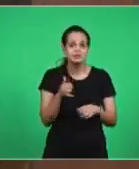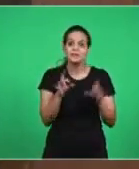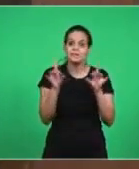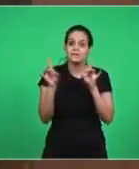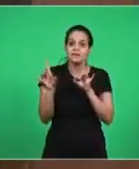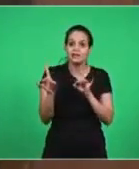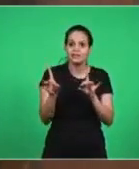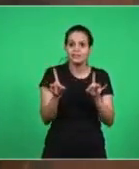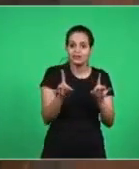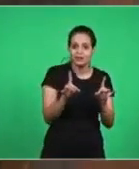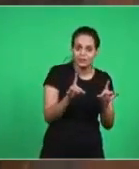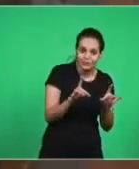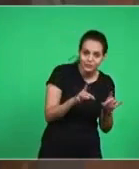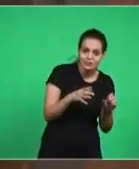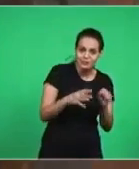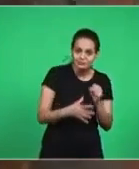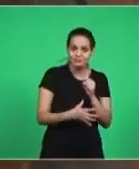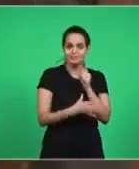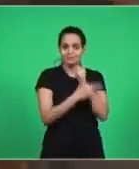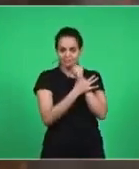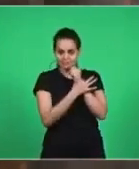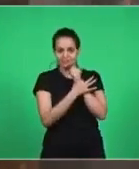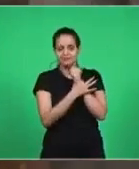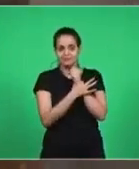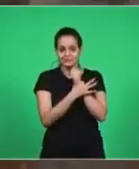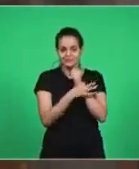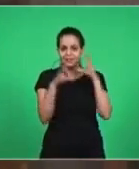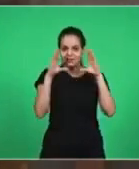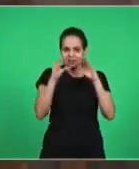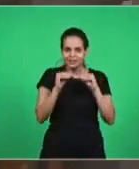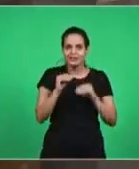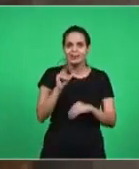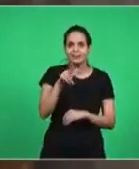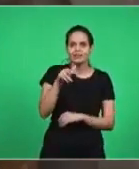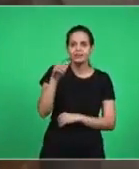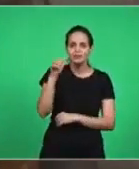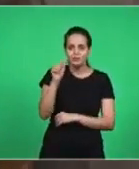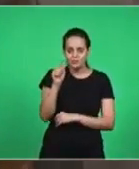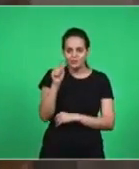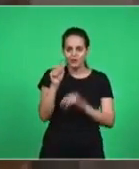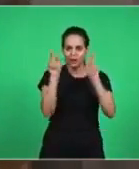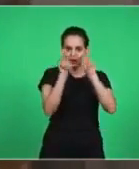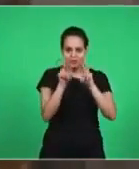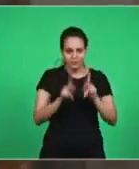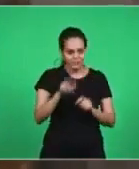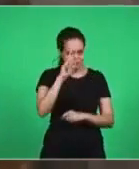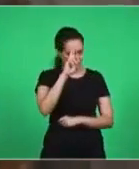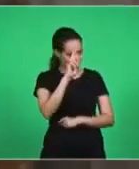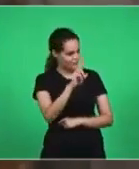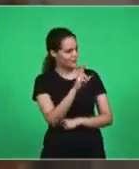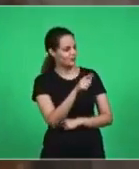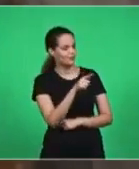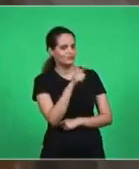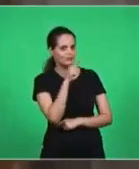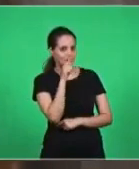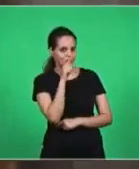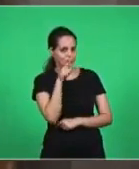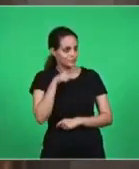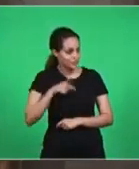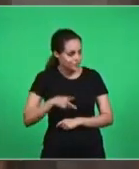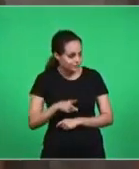If a phone number of your business, then you can send it, because I'm sure that you'll always answer. Peace of the Lord. For now,